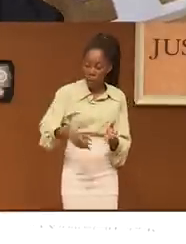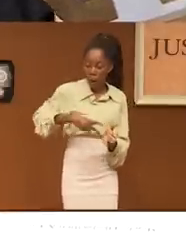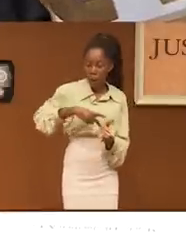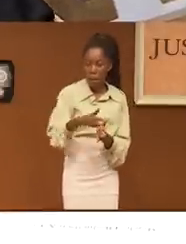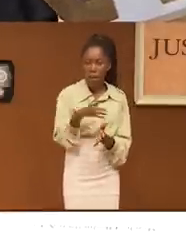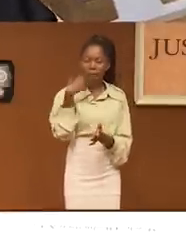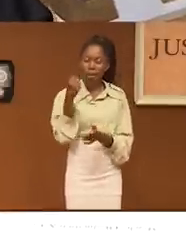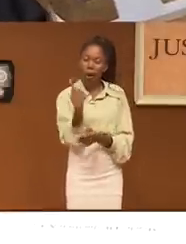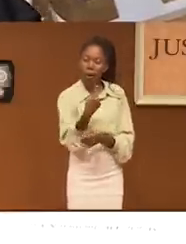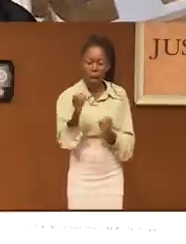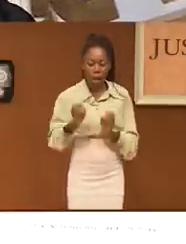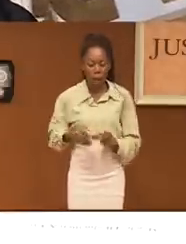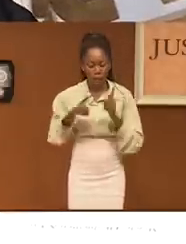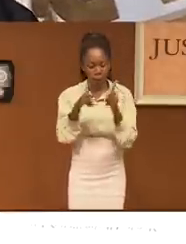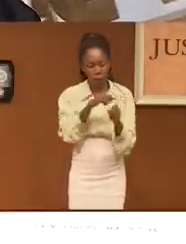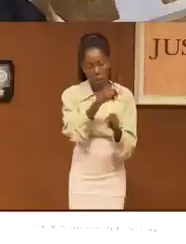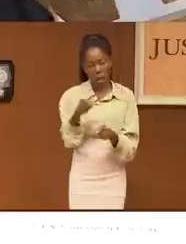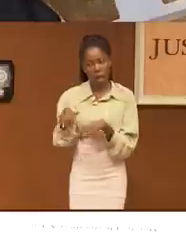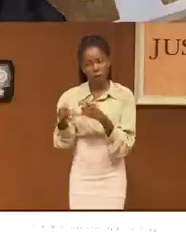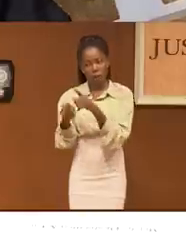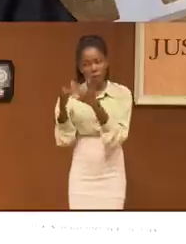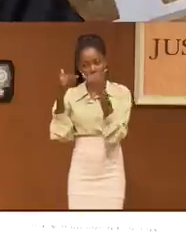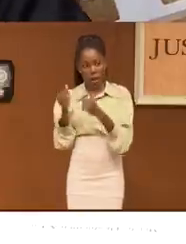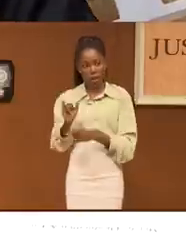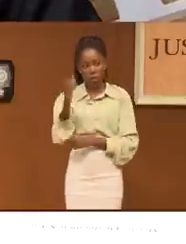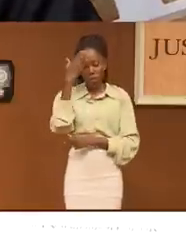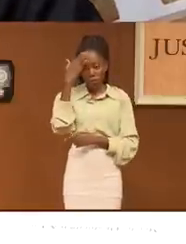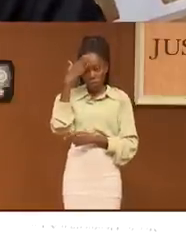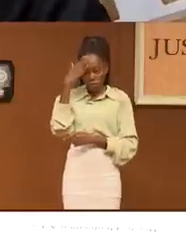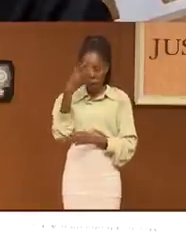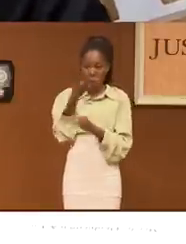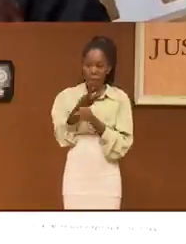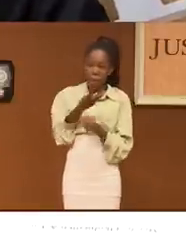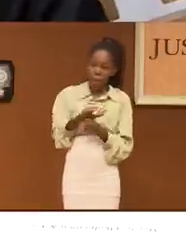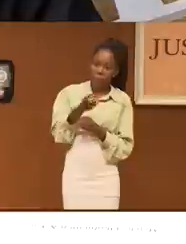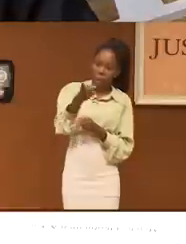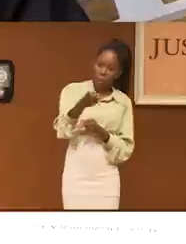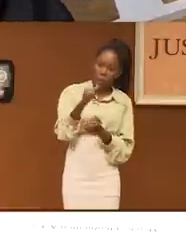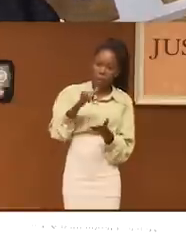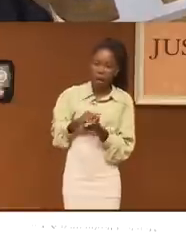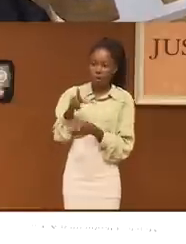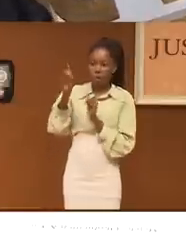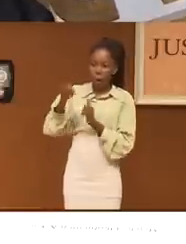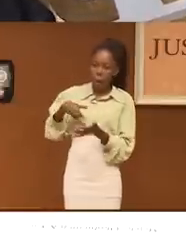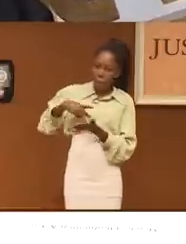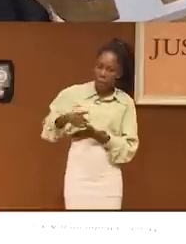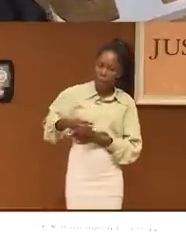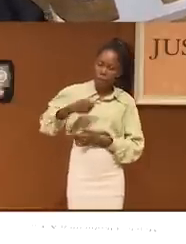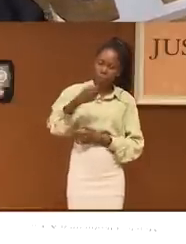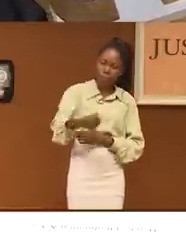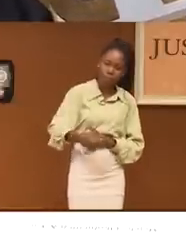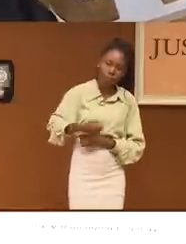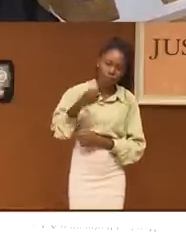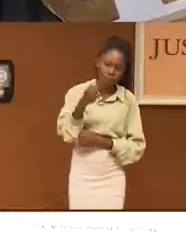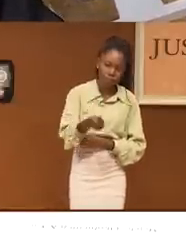only opportunity I'm giving you now is for you to be able to even ask him that you can pay by installments. That's the